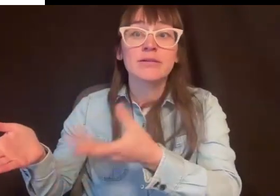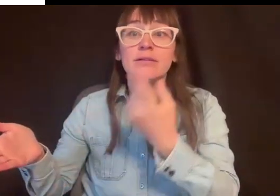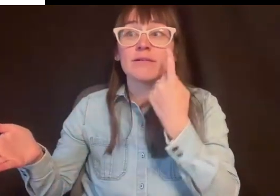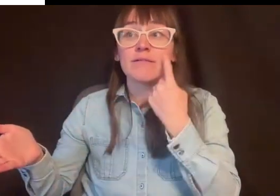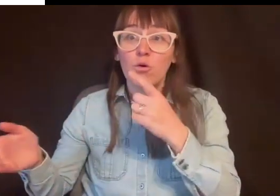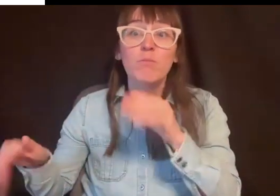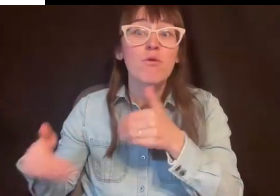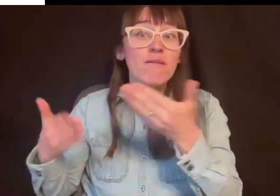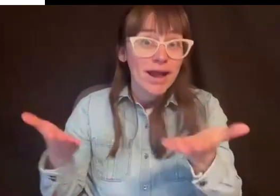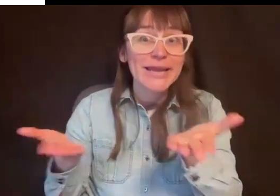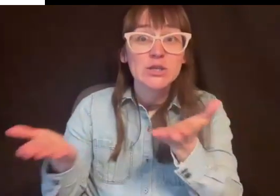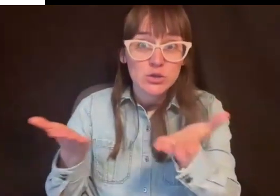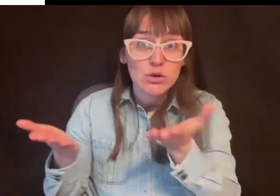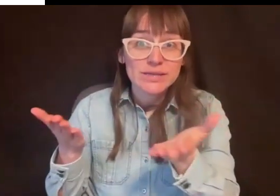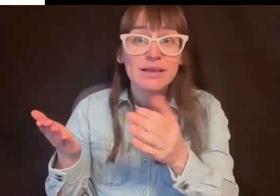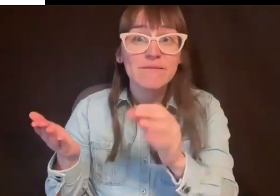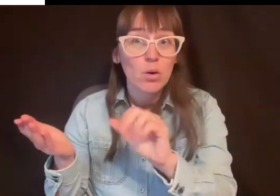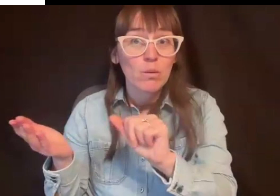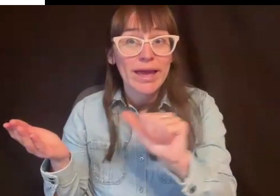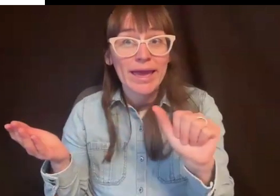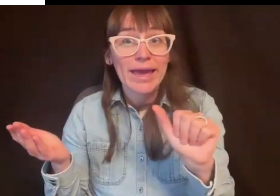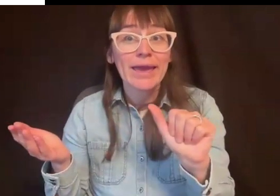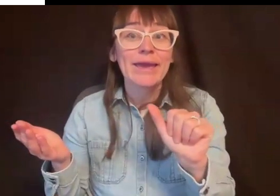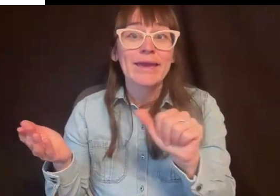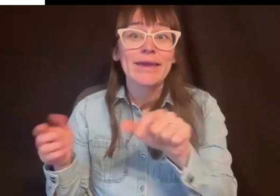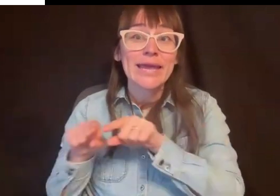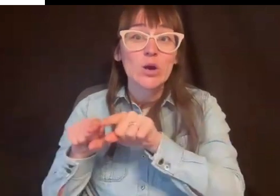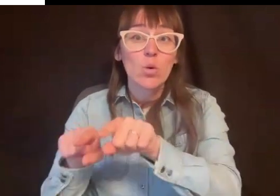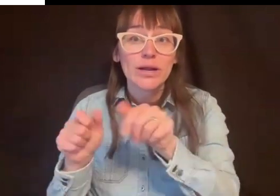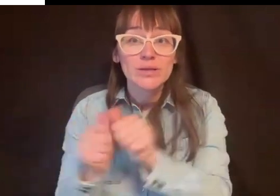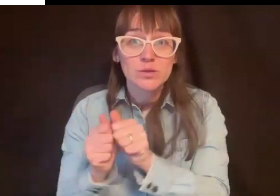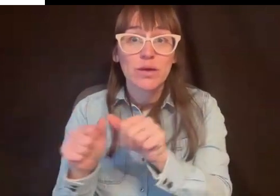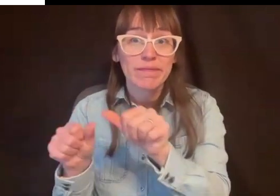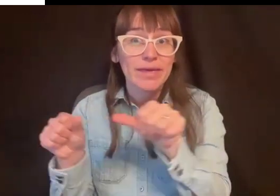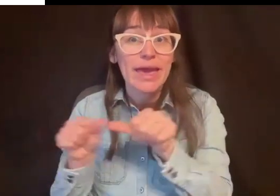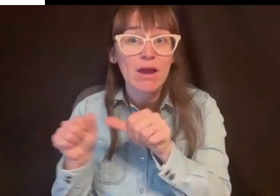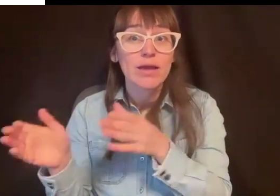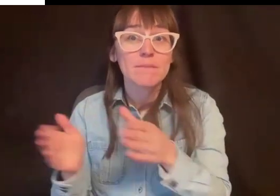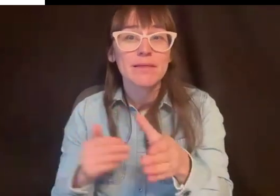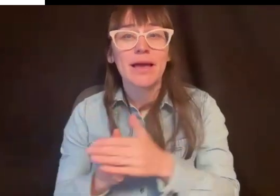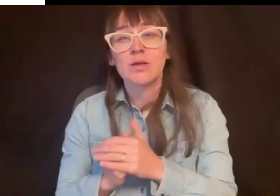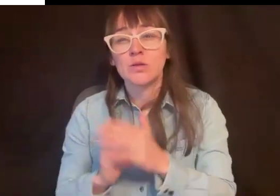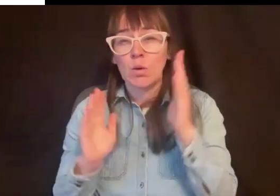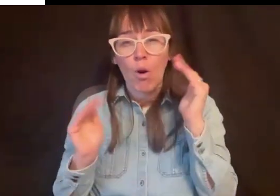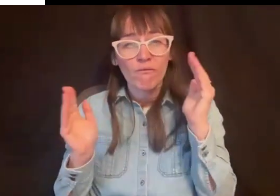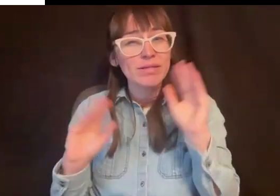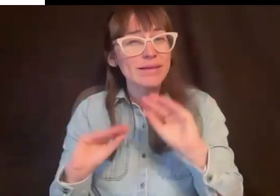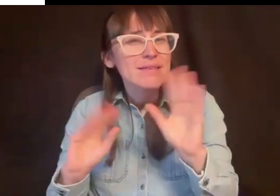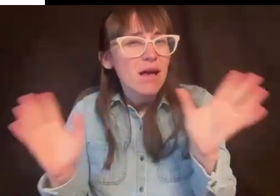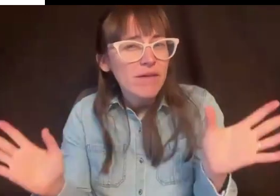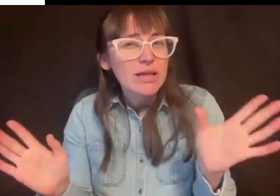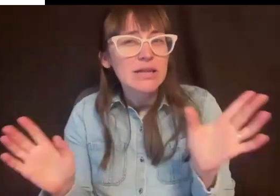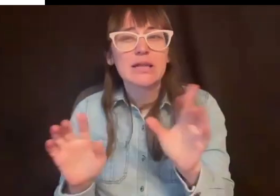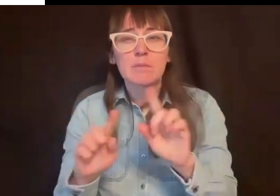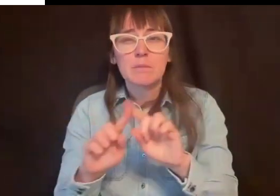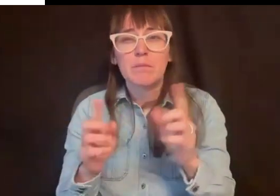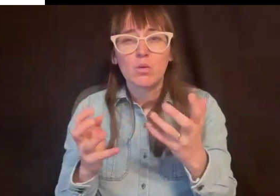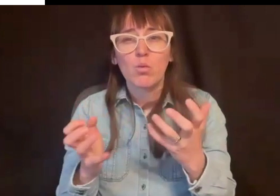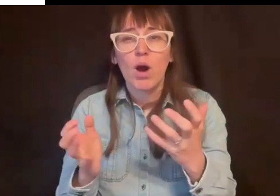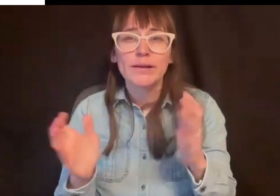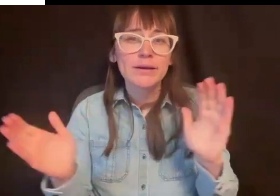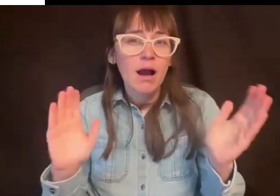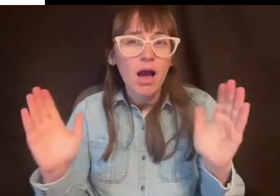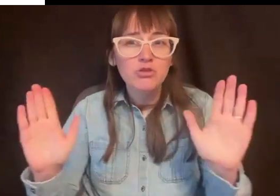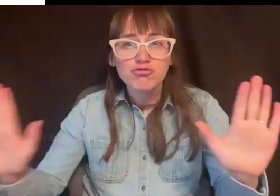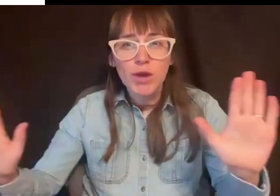services to Older Americans Act clients in accordance with its area plan. This is hopefully self-evident, but we thought it would be helpful to contrast. So